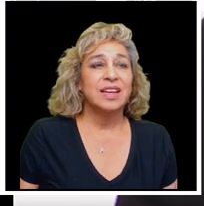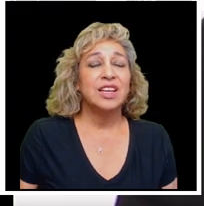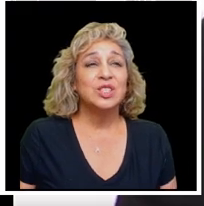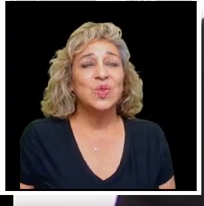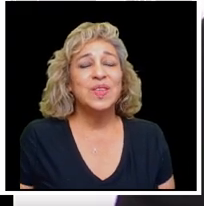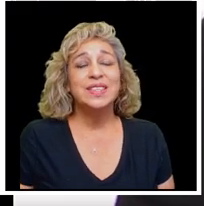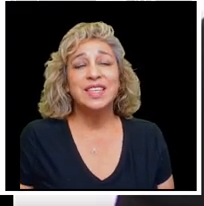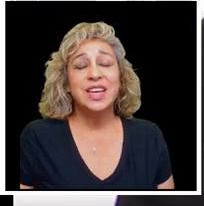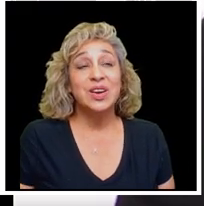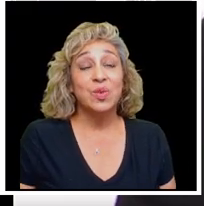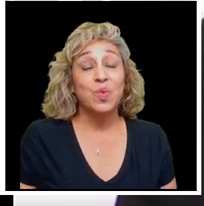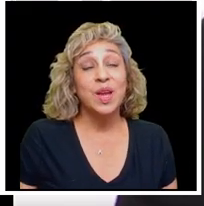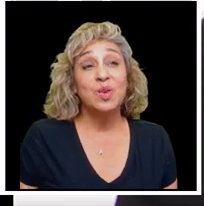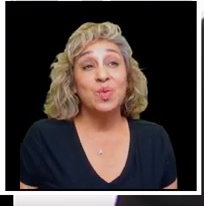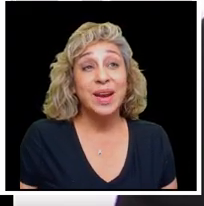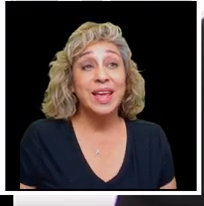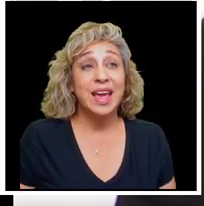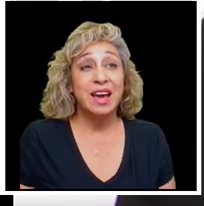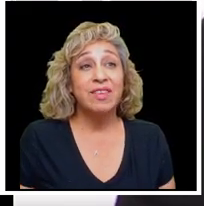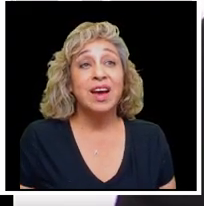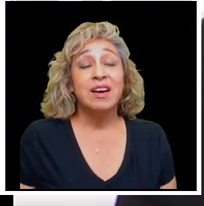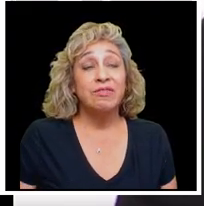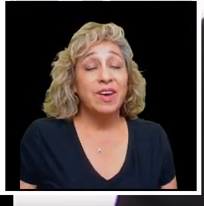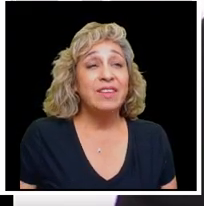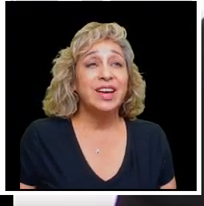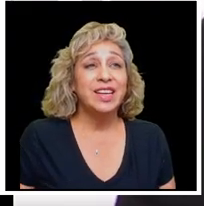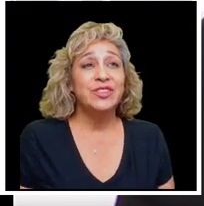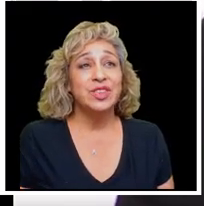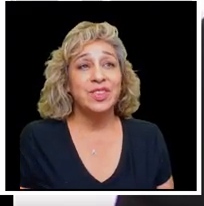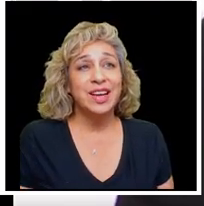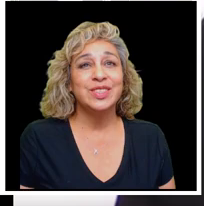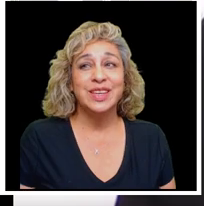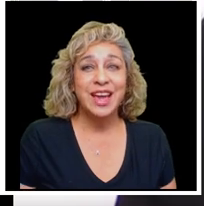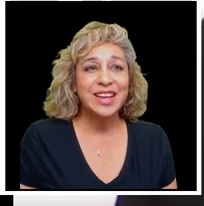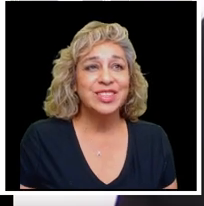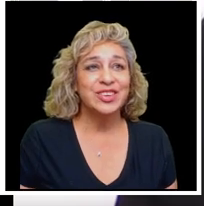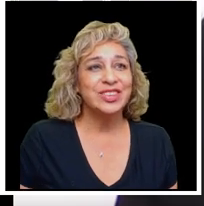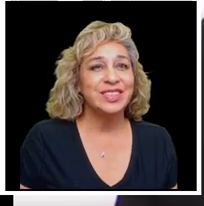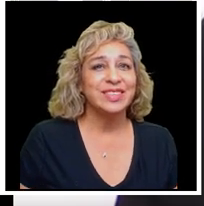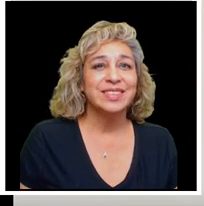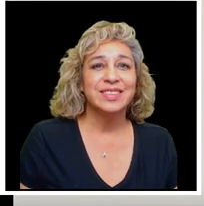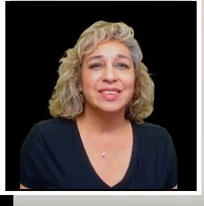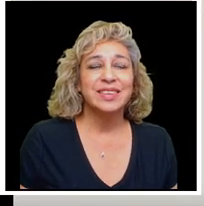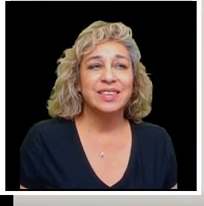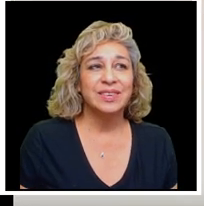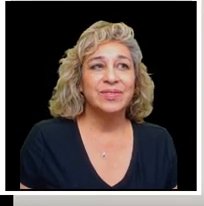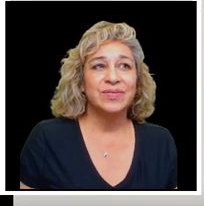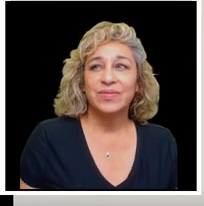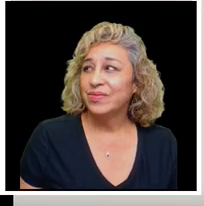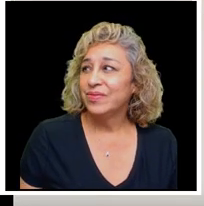so this year we already have five hundred thousand hectares